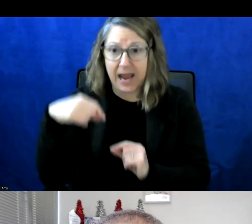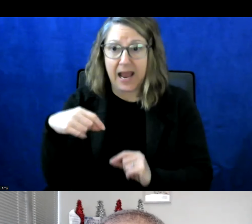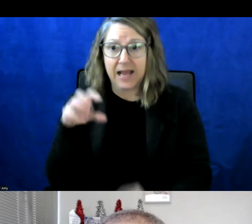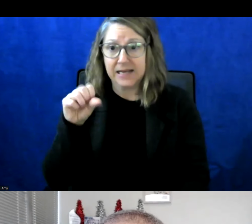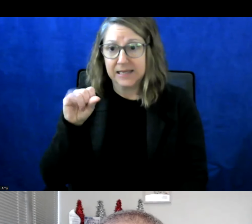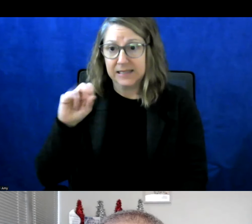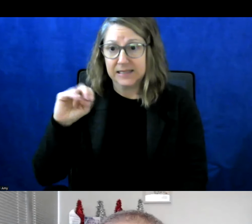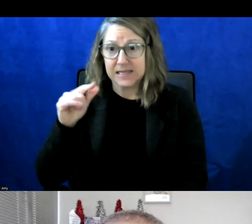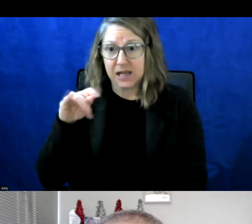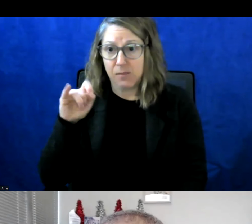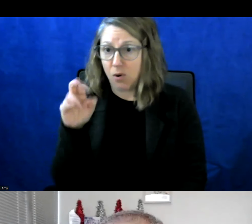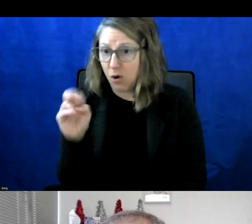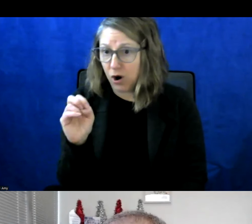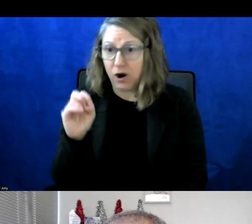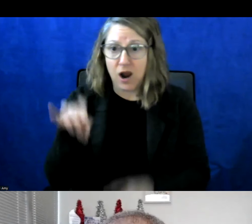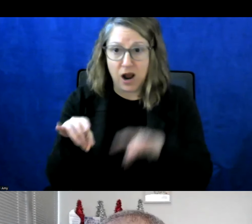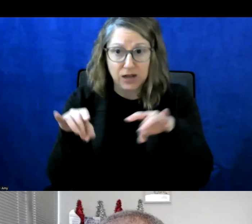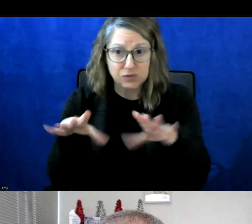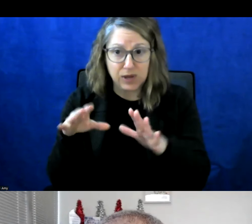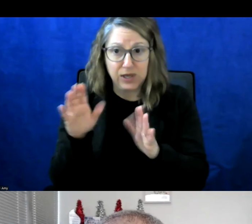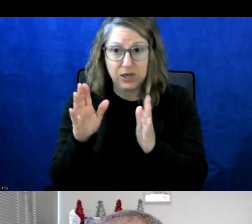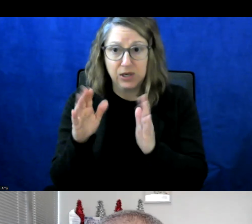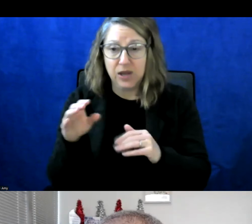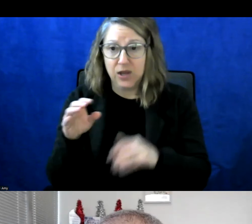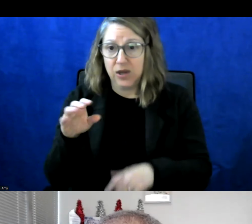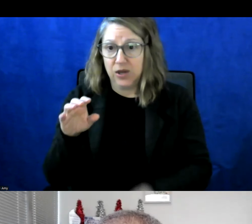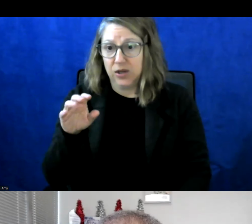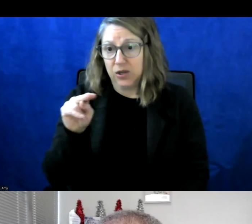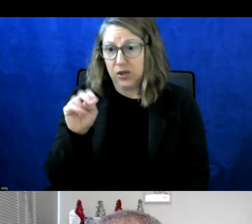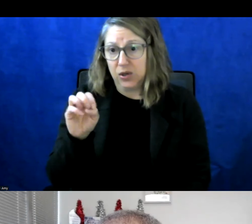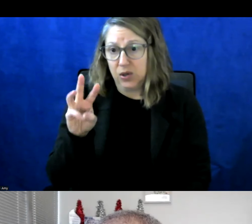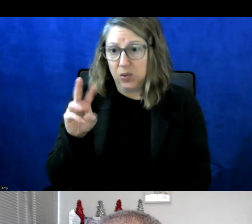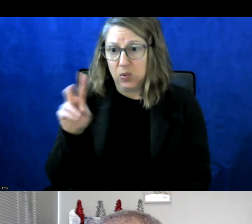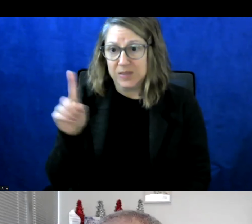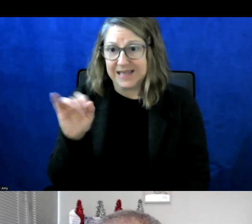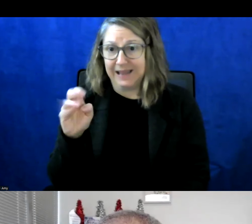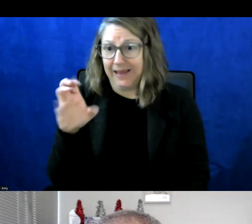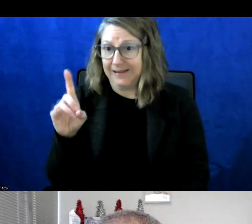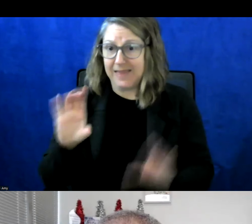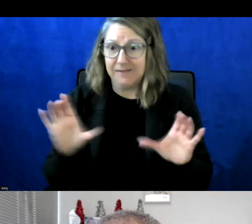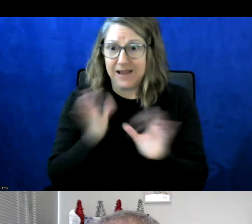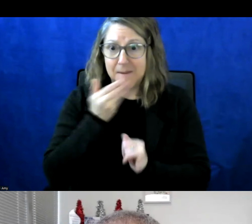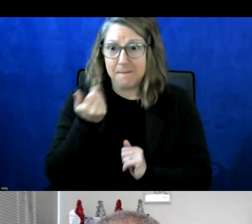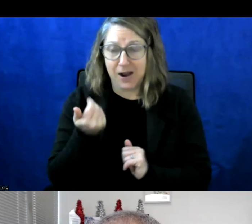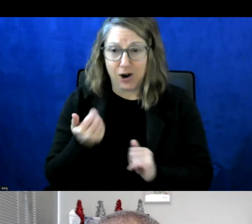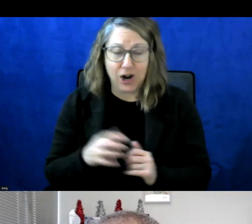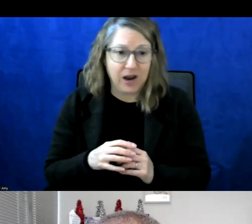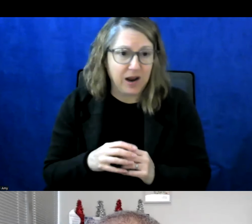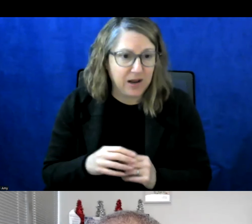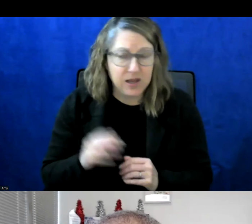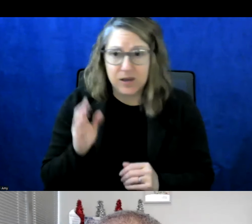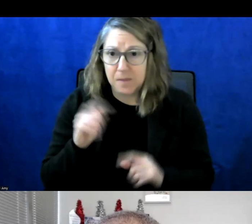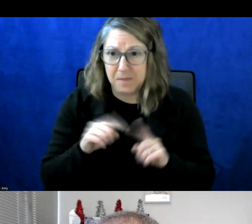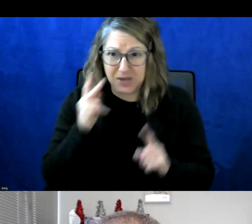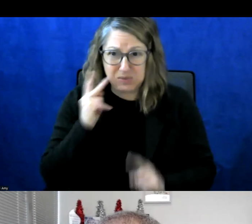Zealand, they've done much better than these other countries. And as you go up, you'll see that the United